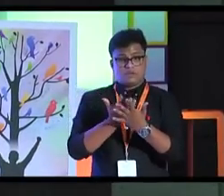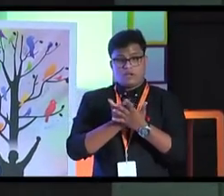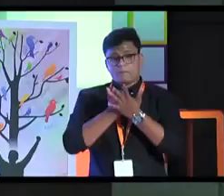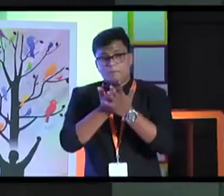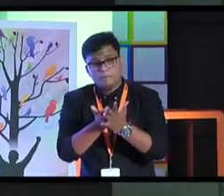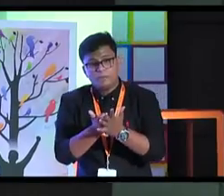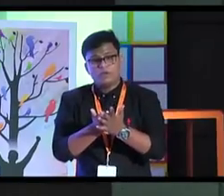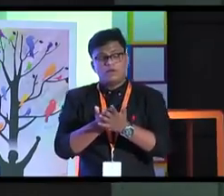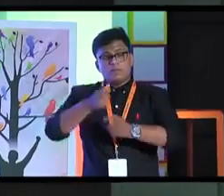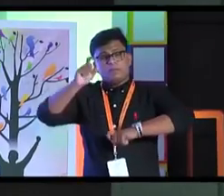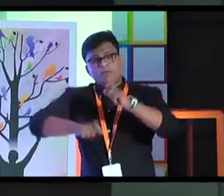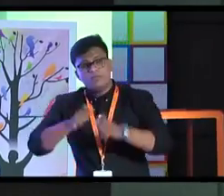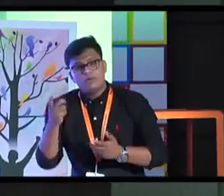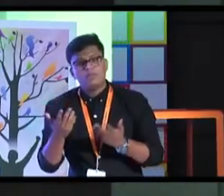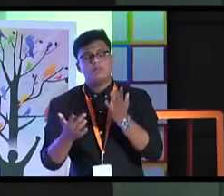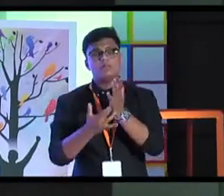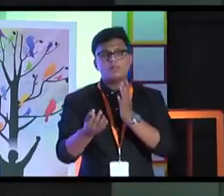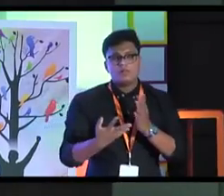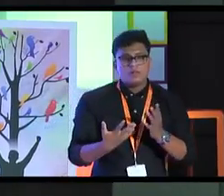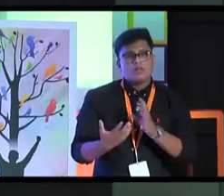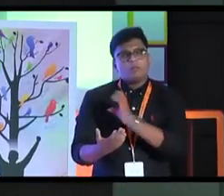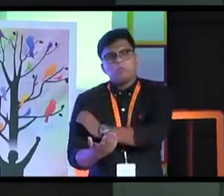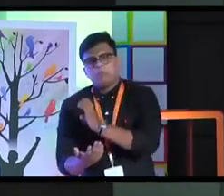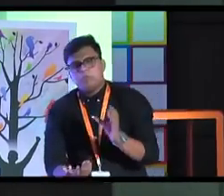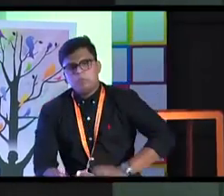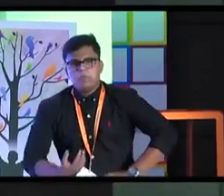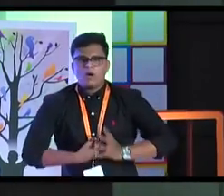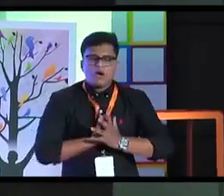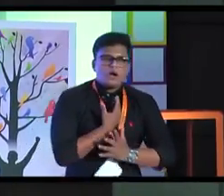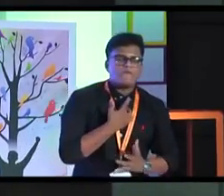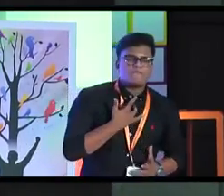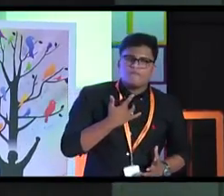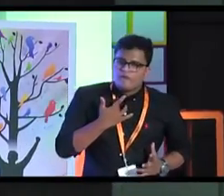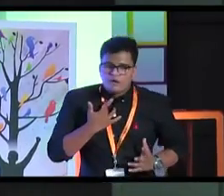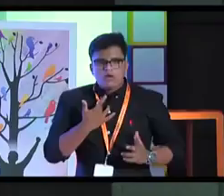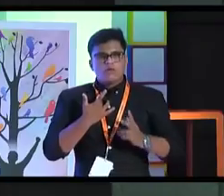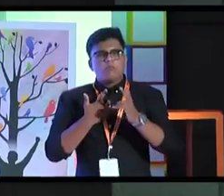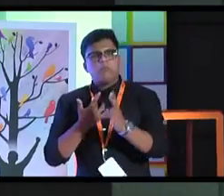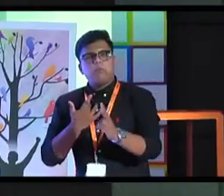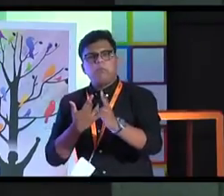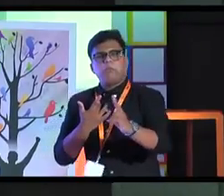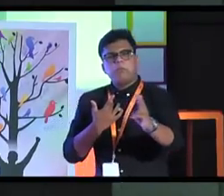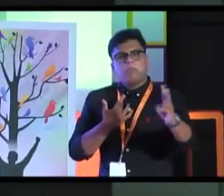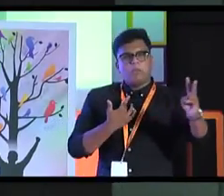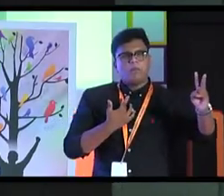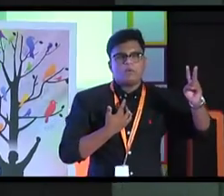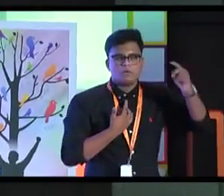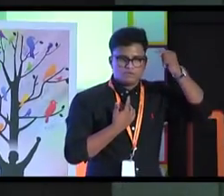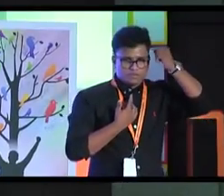India, resources, technology, willpower, with such a great, you know, interest of all of us. Let's see this